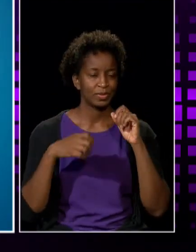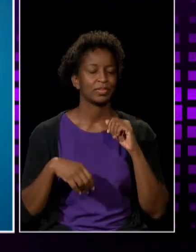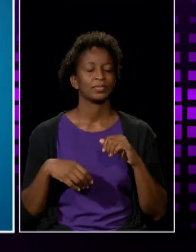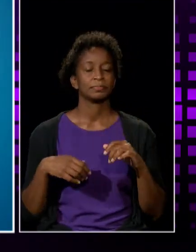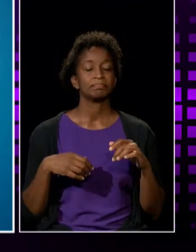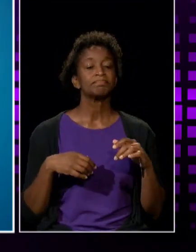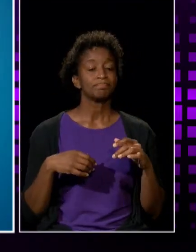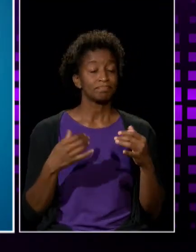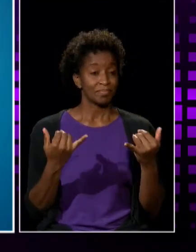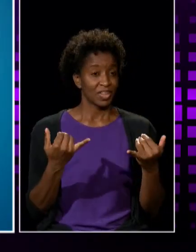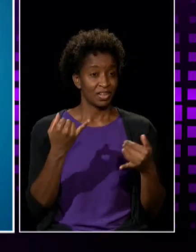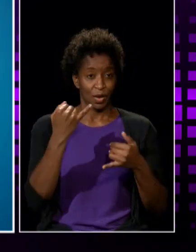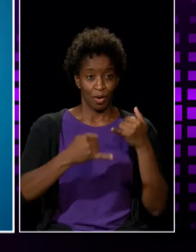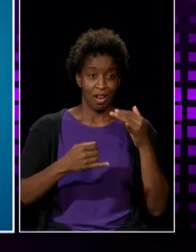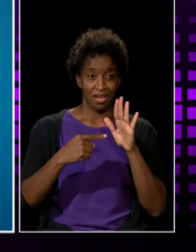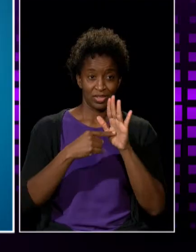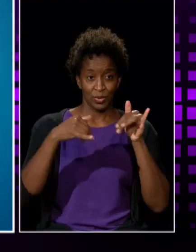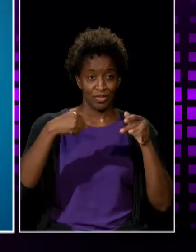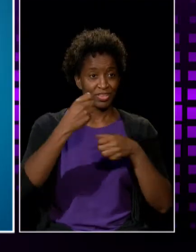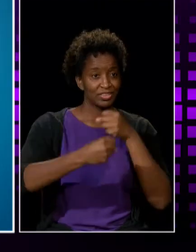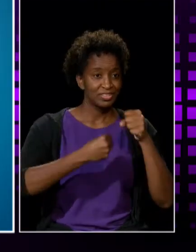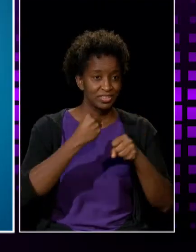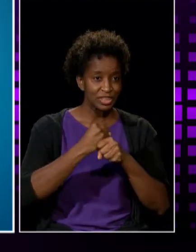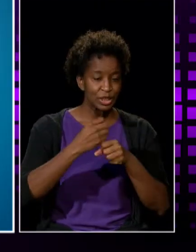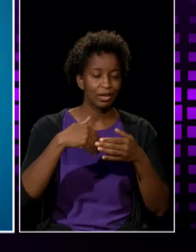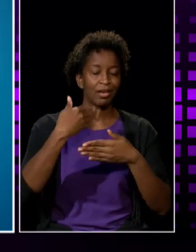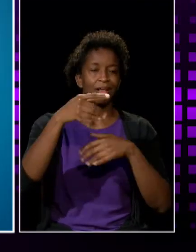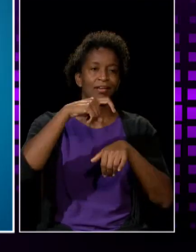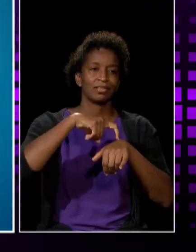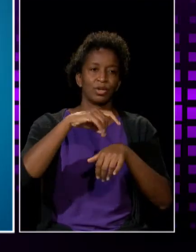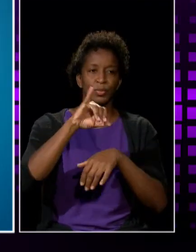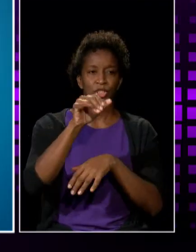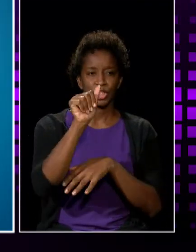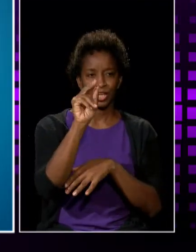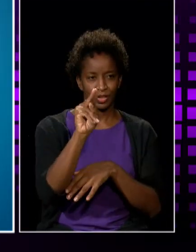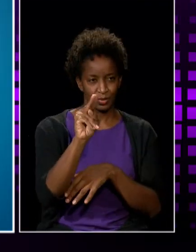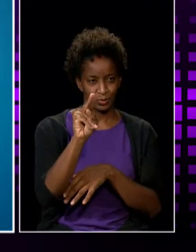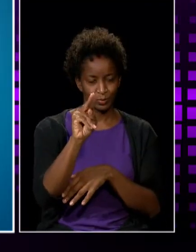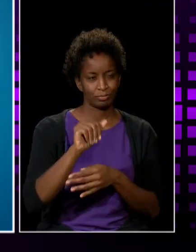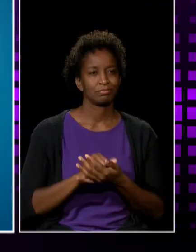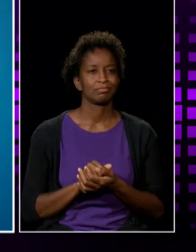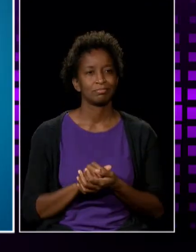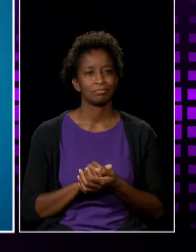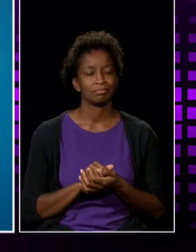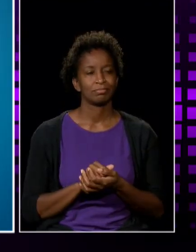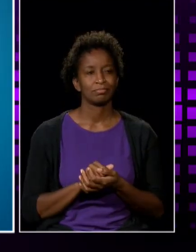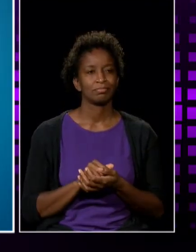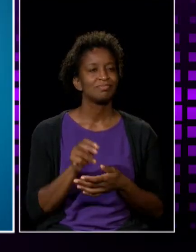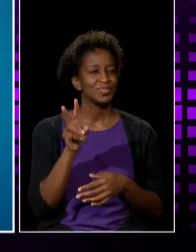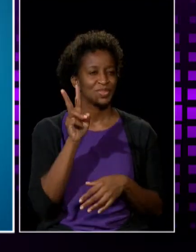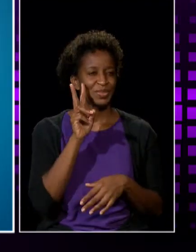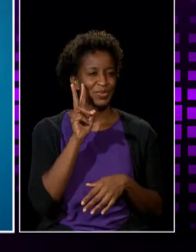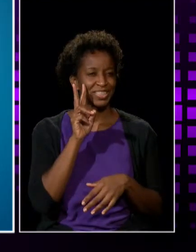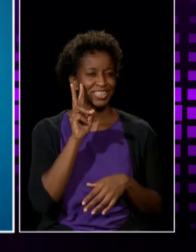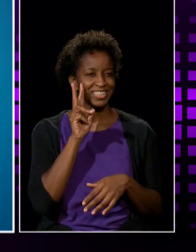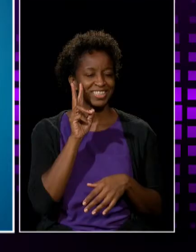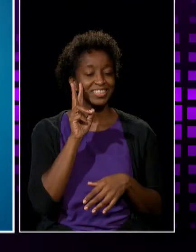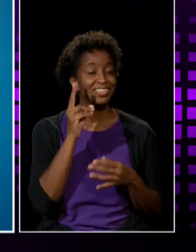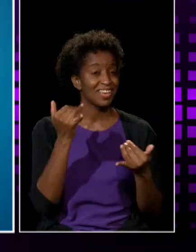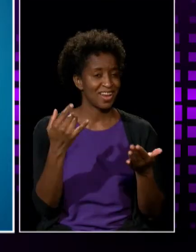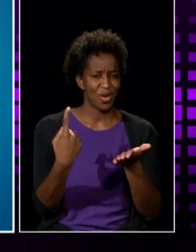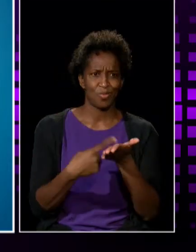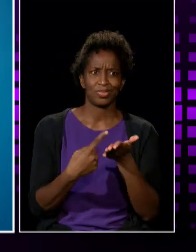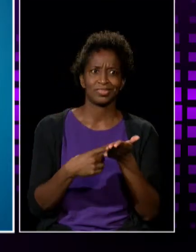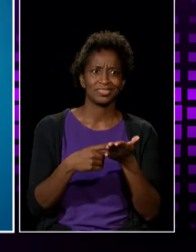will be in January. So please stay with us until next year. See you soon. And I think that we need to have a part 2 of this discussion because